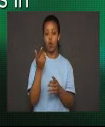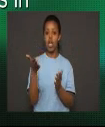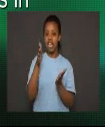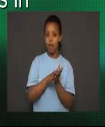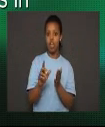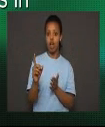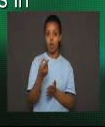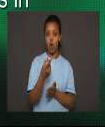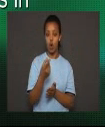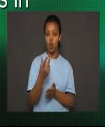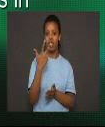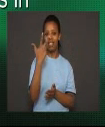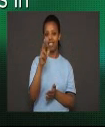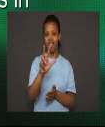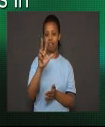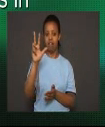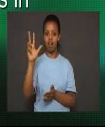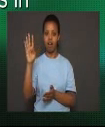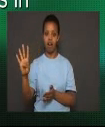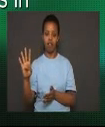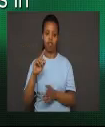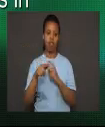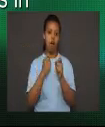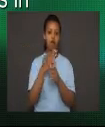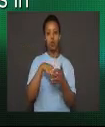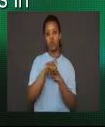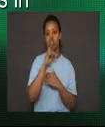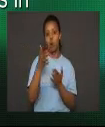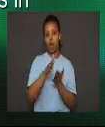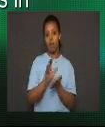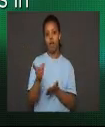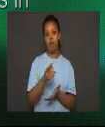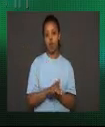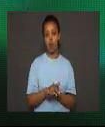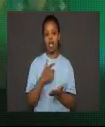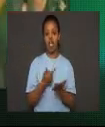world countries will double in about 33 years.